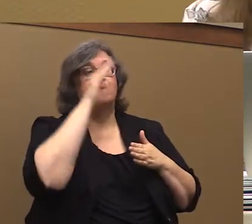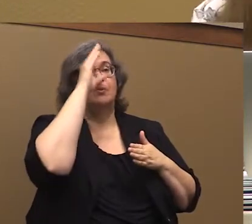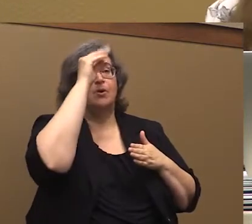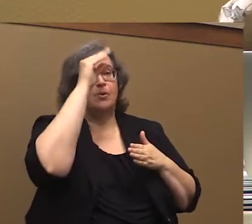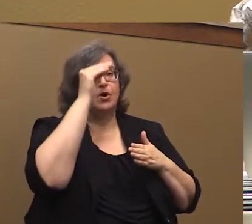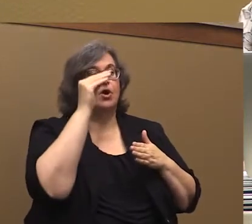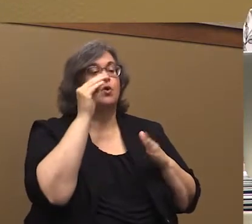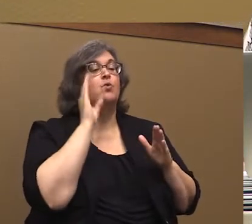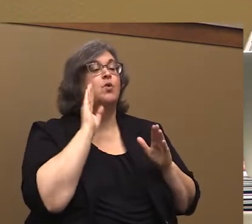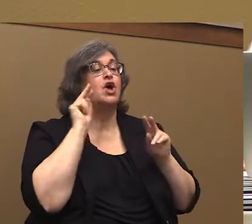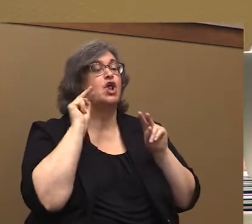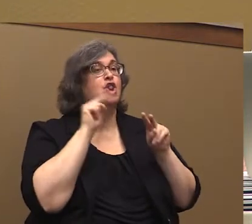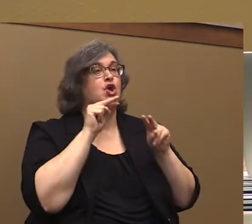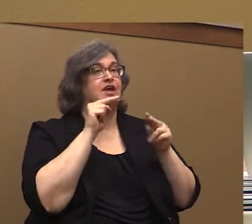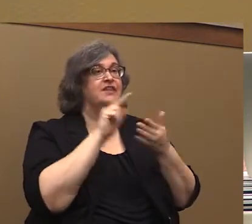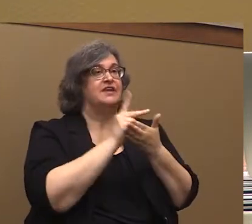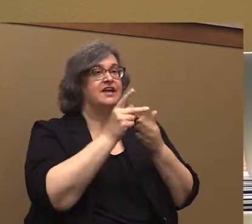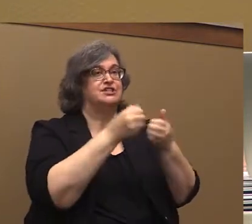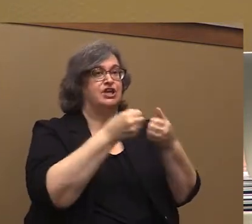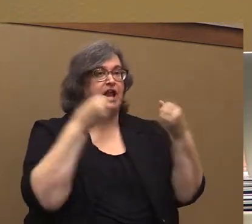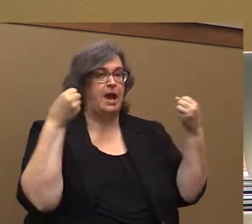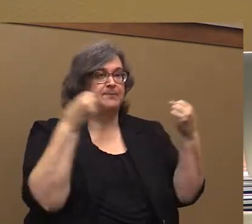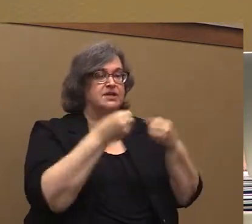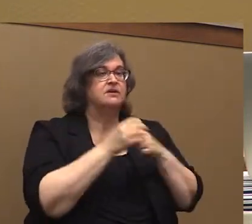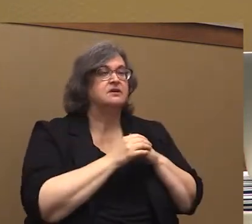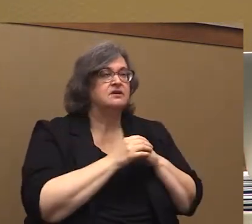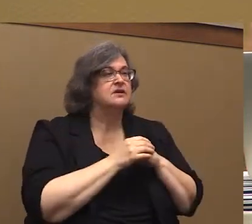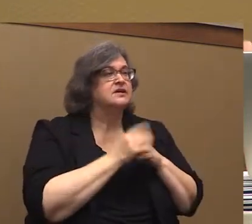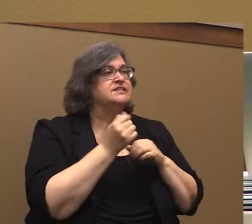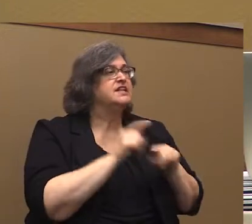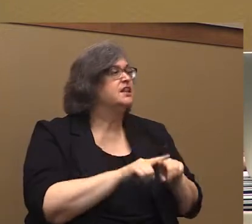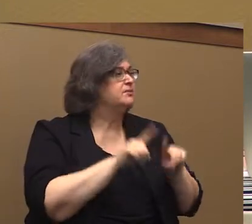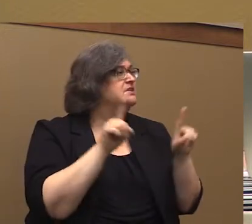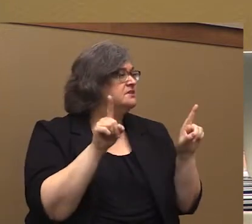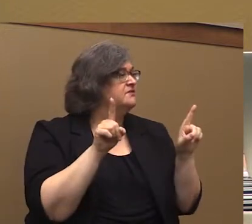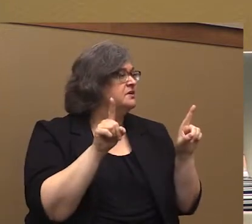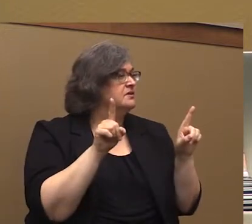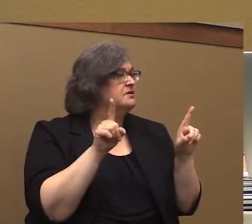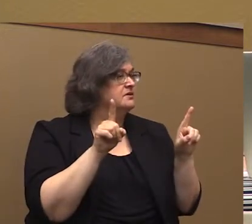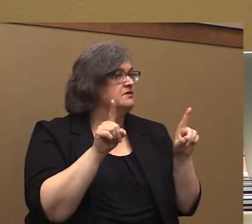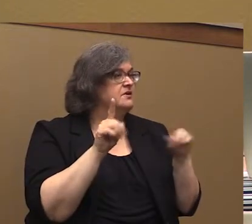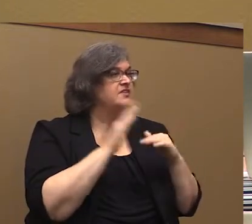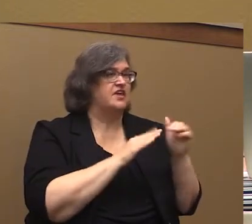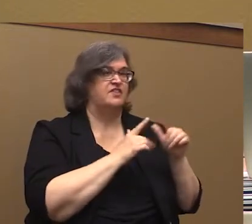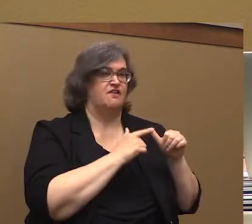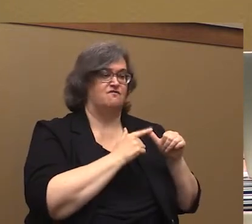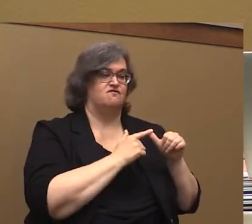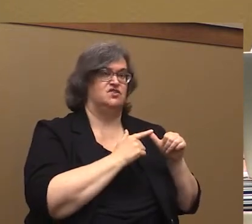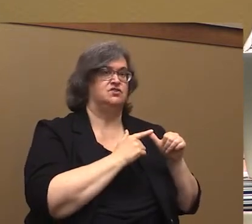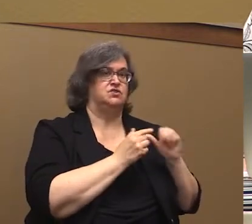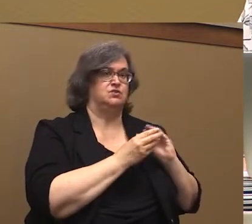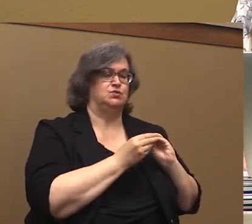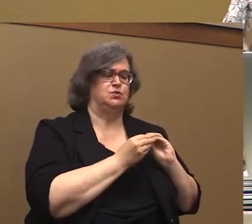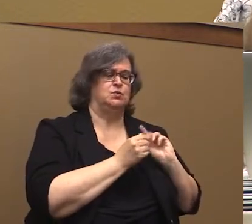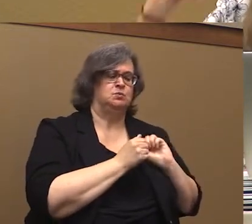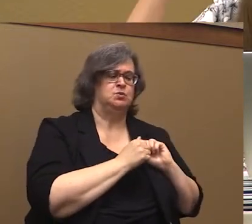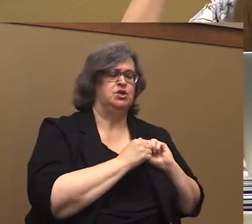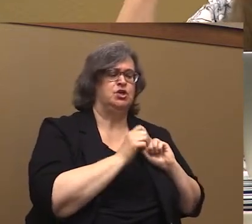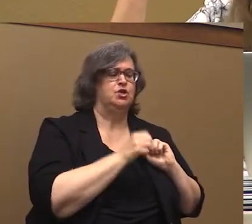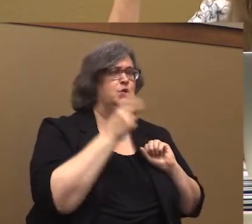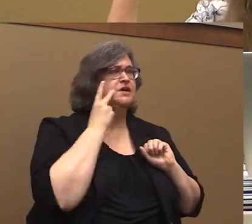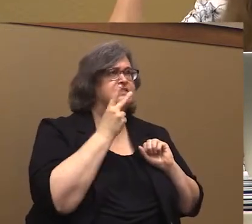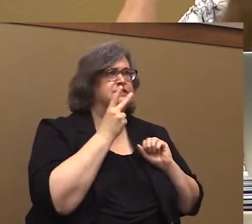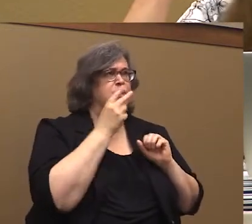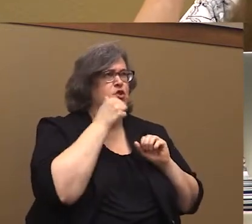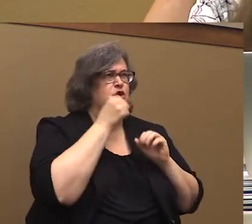the little boy will look in the kitchen cabinet. So it's a little bit different than what you told me last time. And you